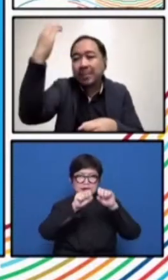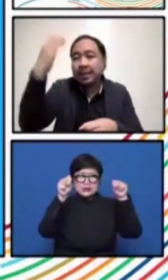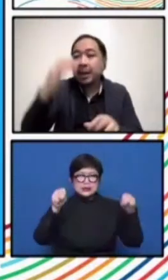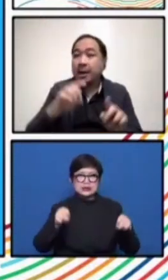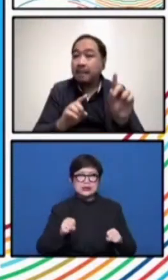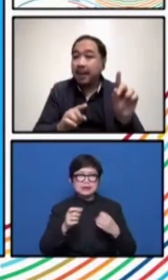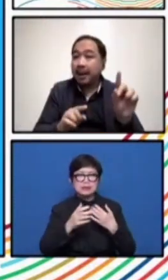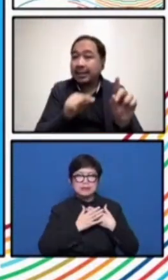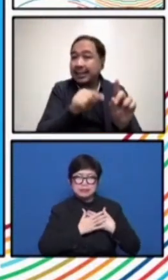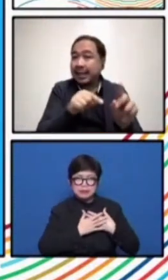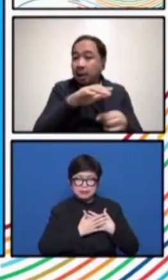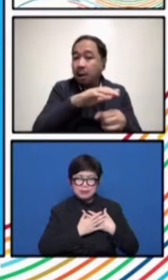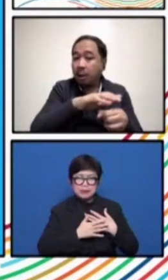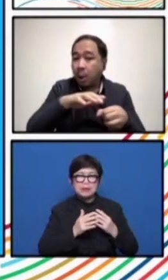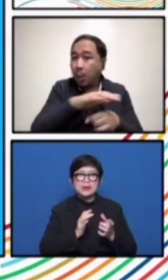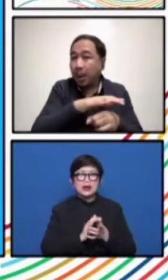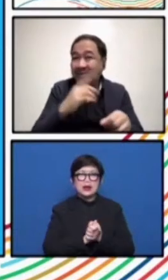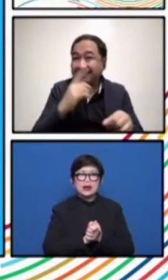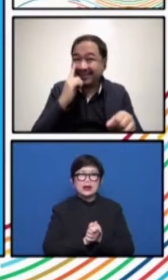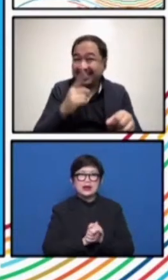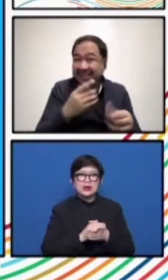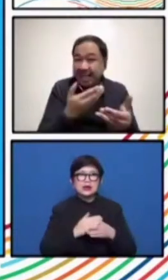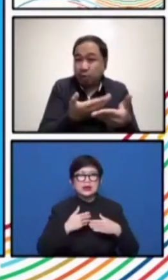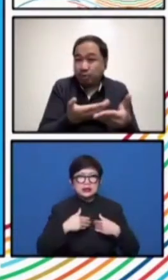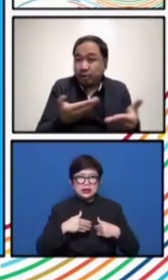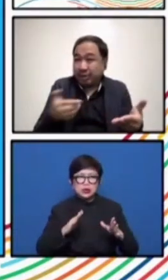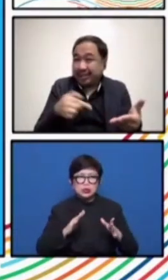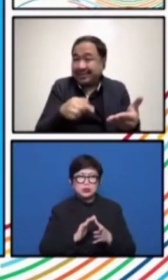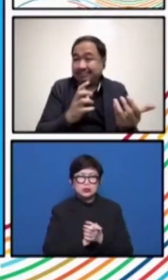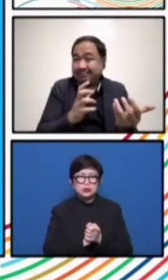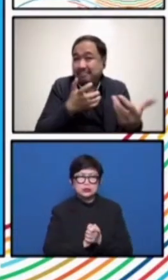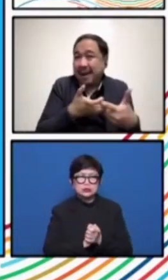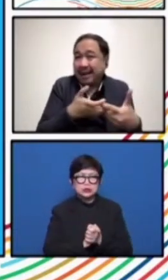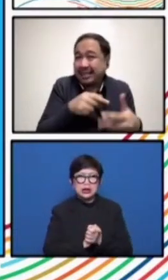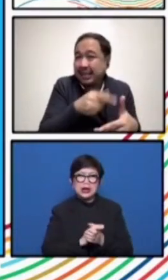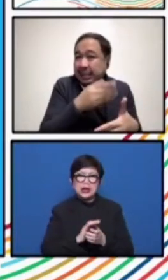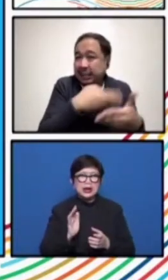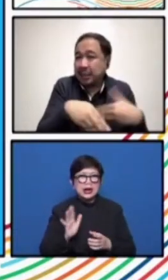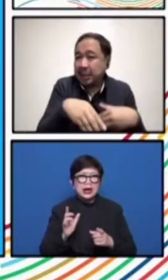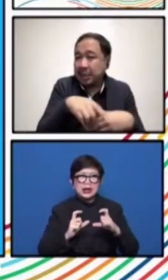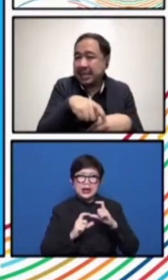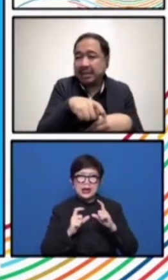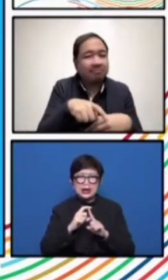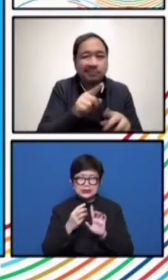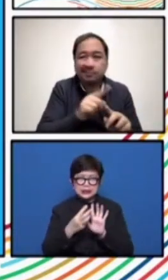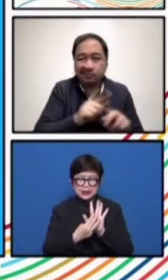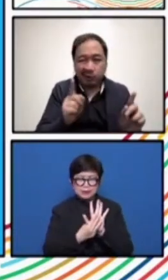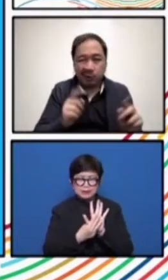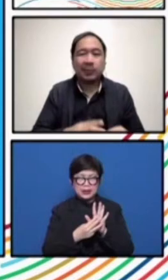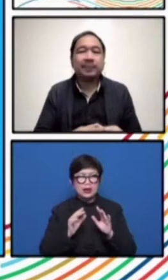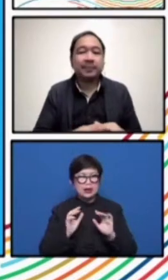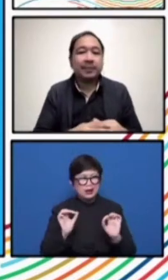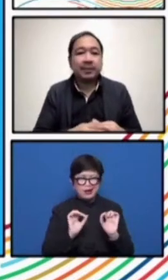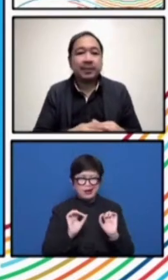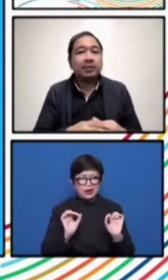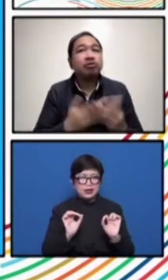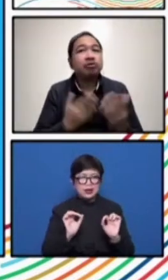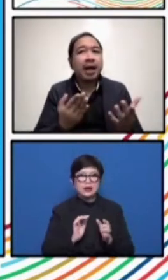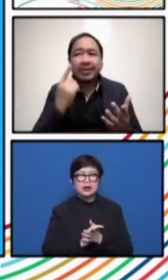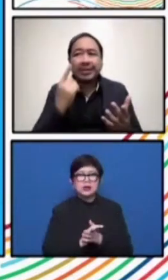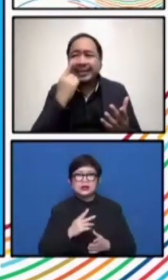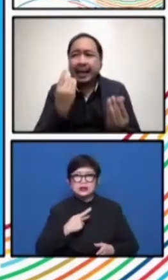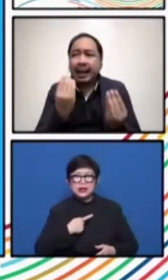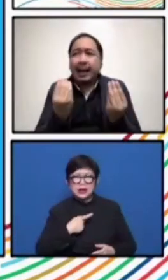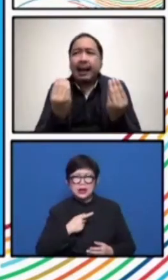the resources that that are needed to do so so that I think that finding this balance between